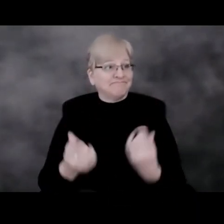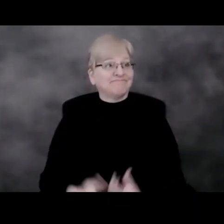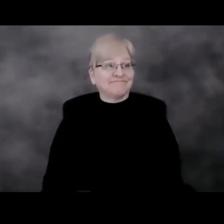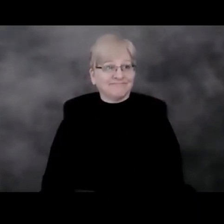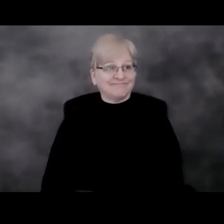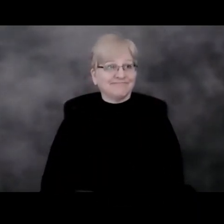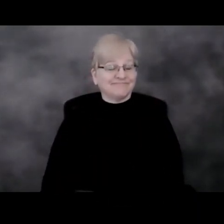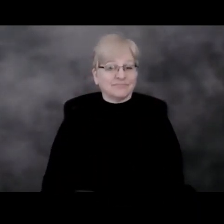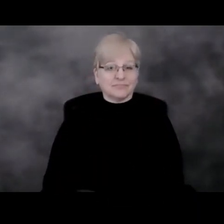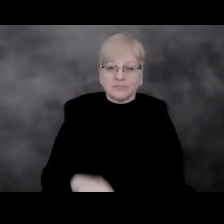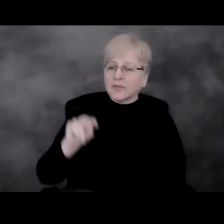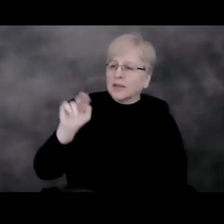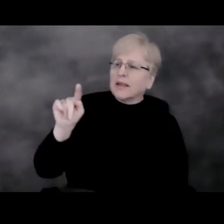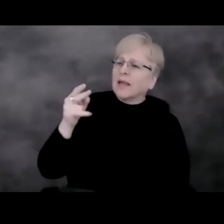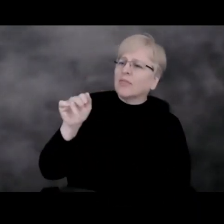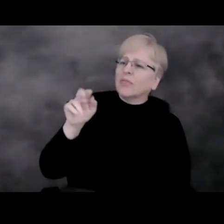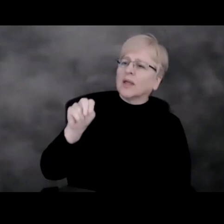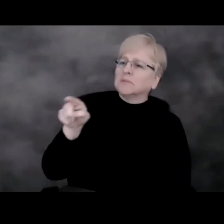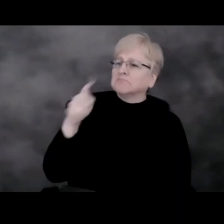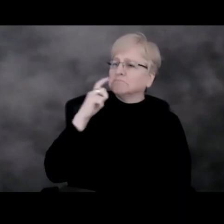Nathan, are you seeing anything else?